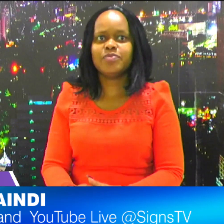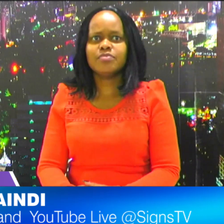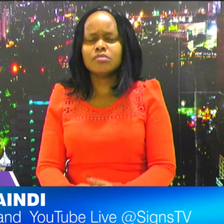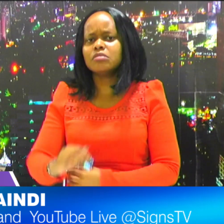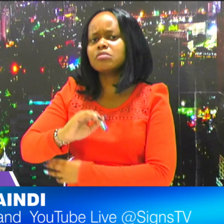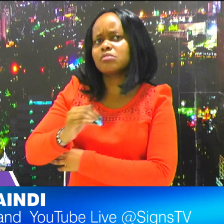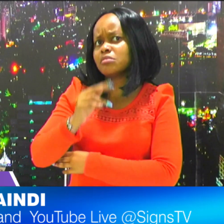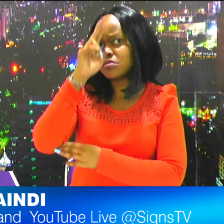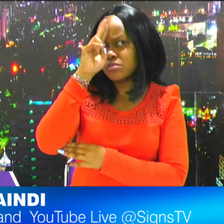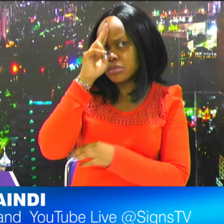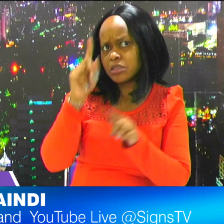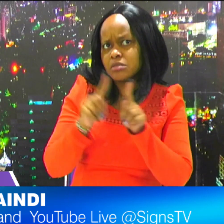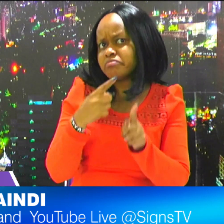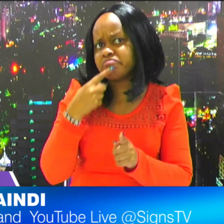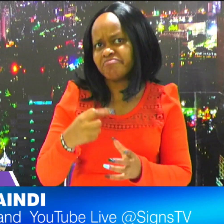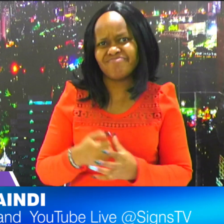in Hono.